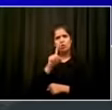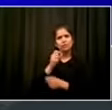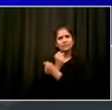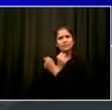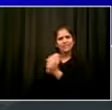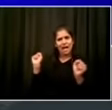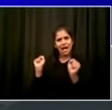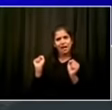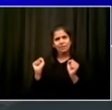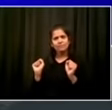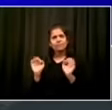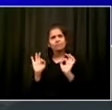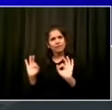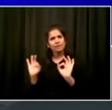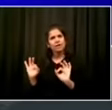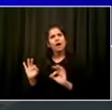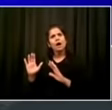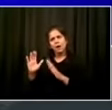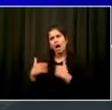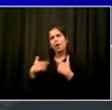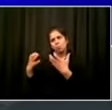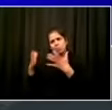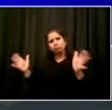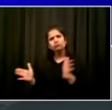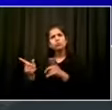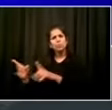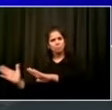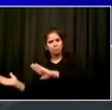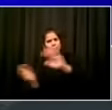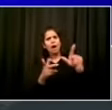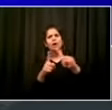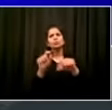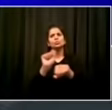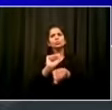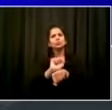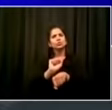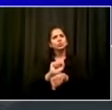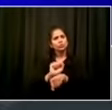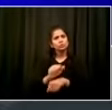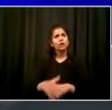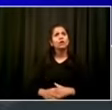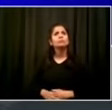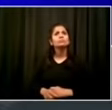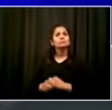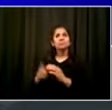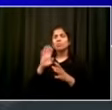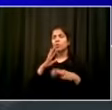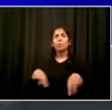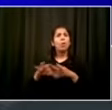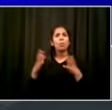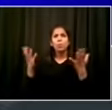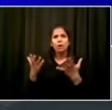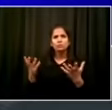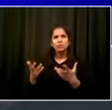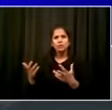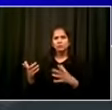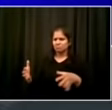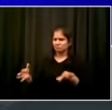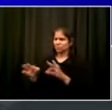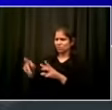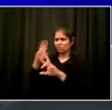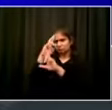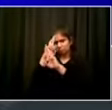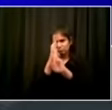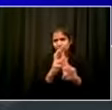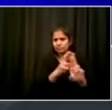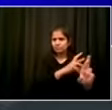wanted a different respect. They wanted their personhood and their value to be seen and felt by every single police officer and by our society as